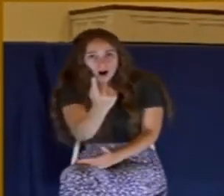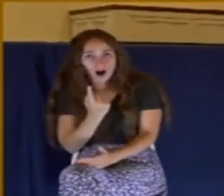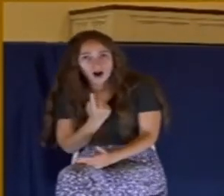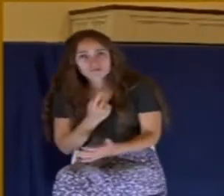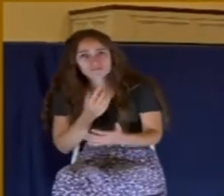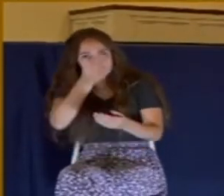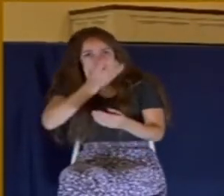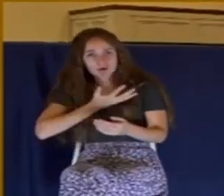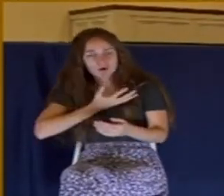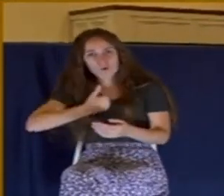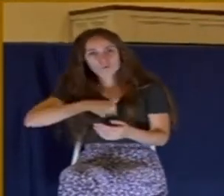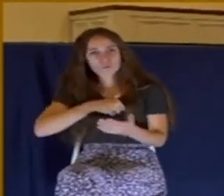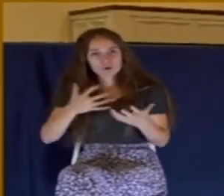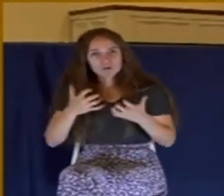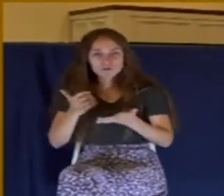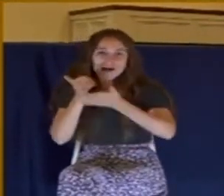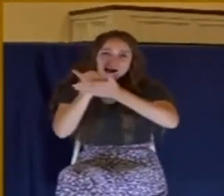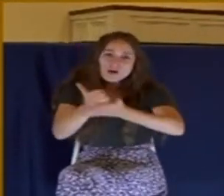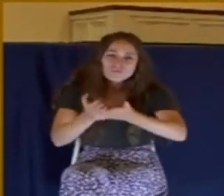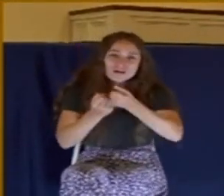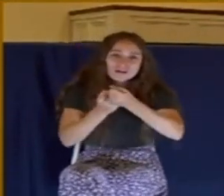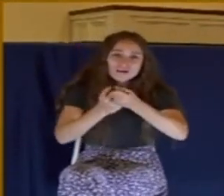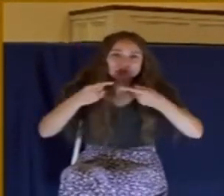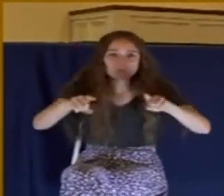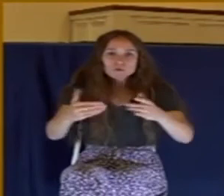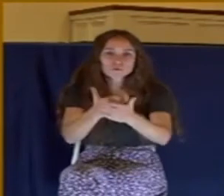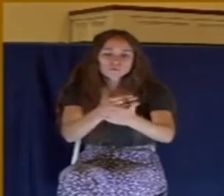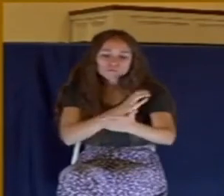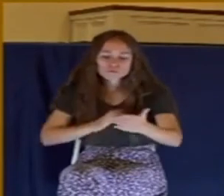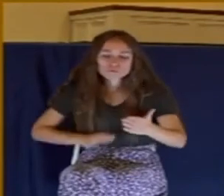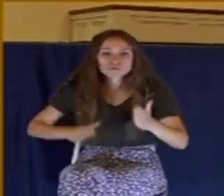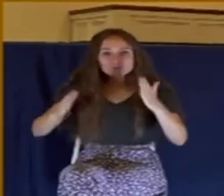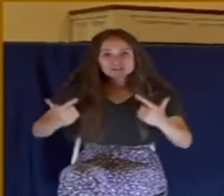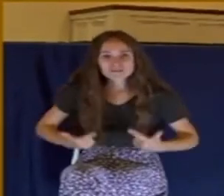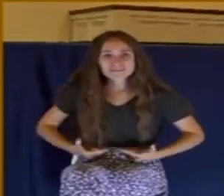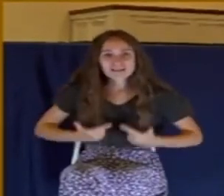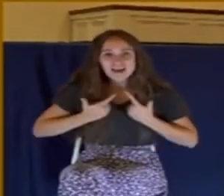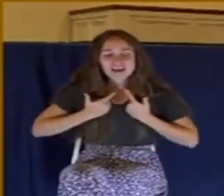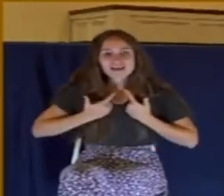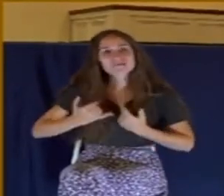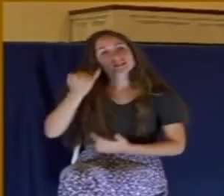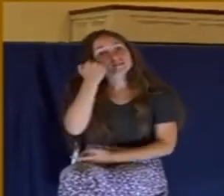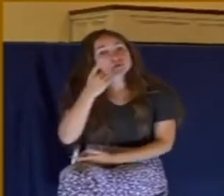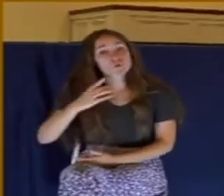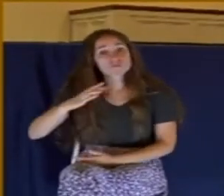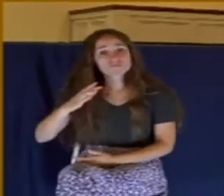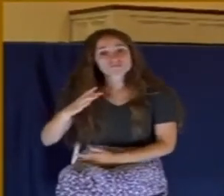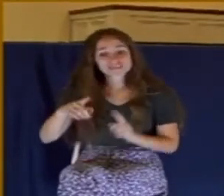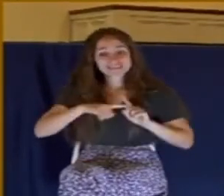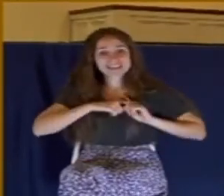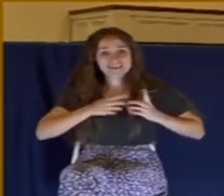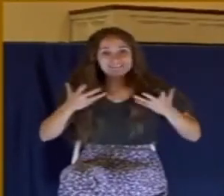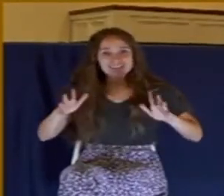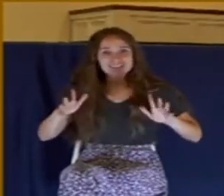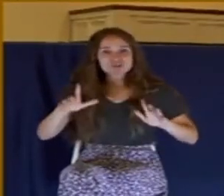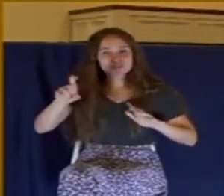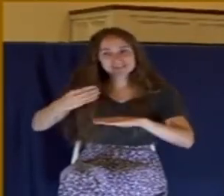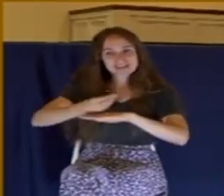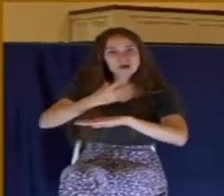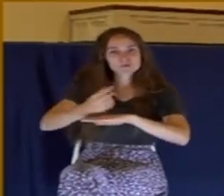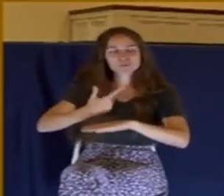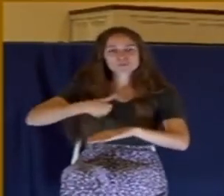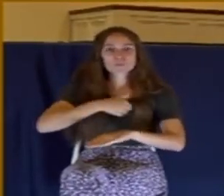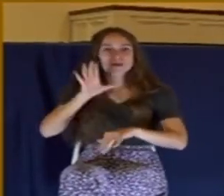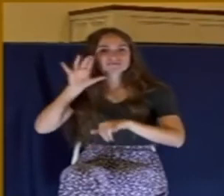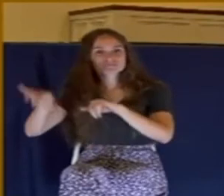in your new Christian life. And if you're a child of God and you just need some counsel, we'll be here right after the service. We'll help you. Father, bless these